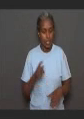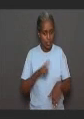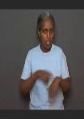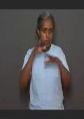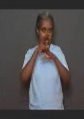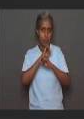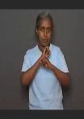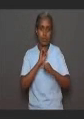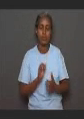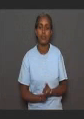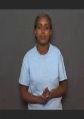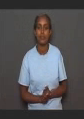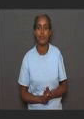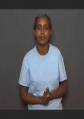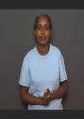Time's up!